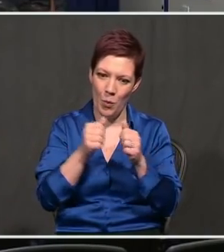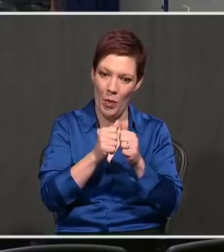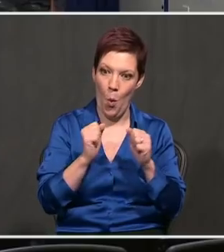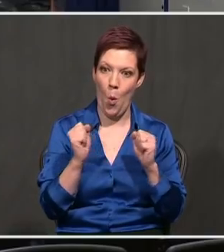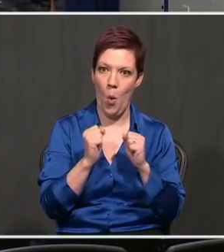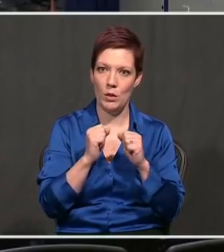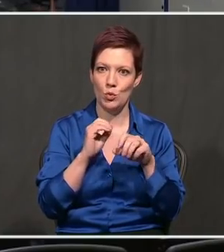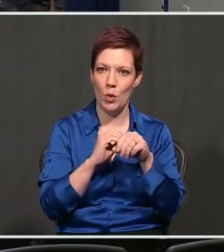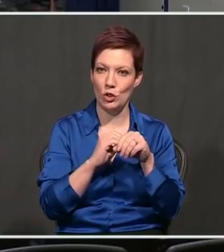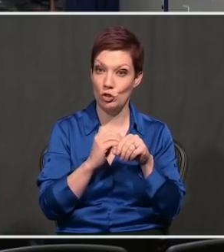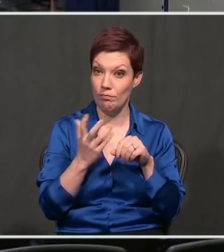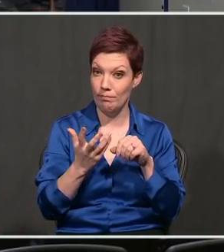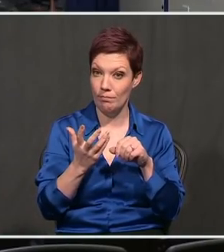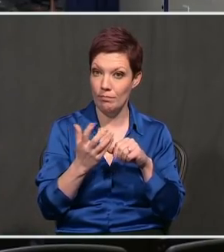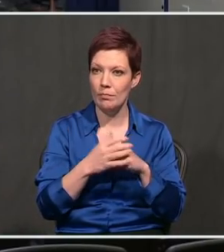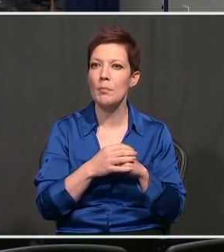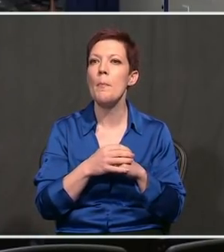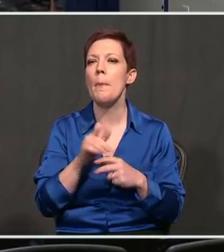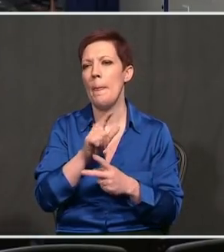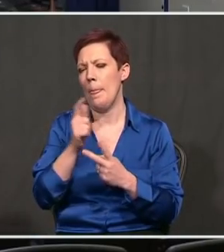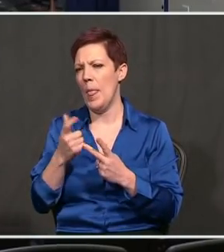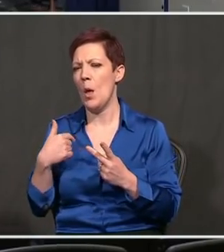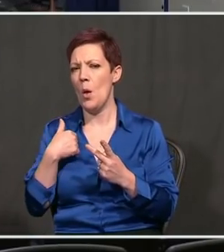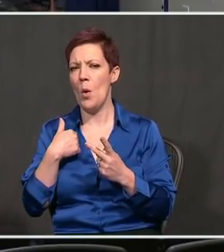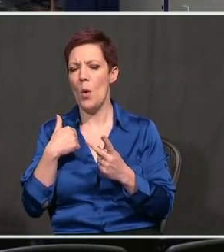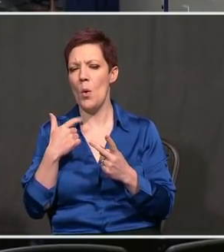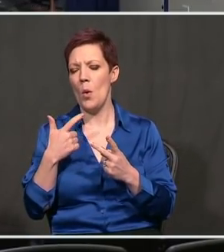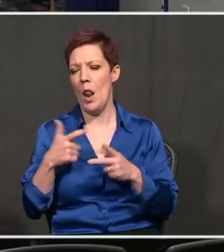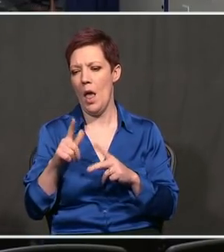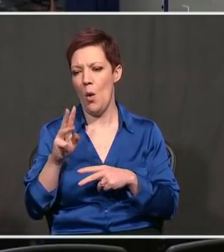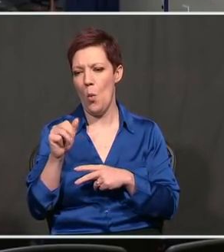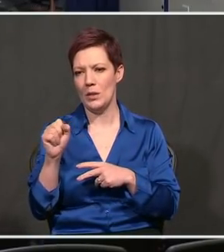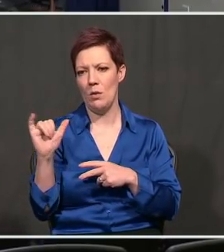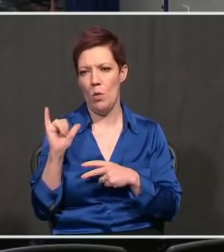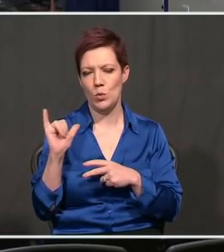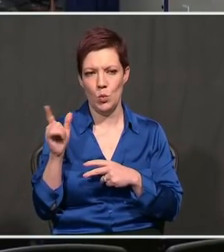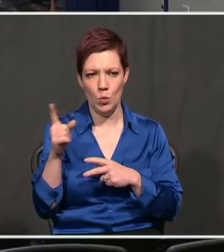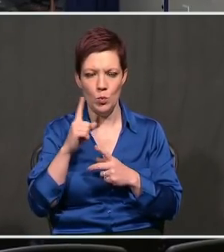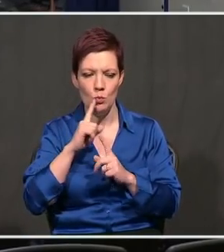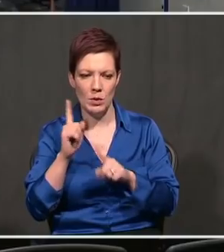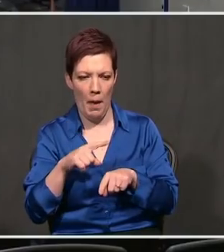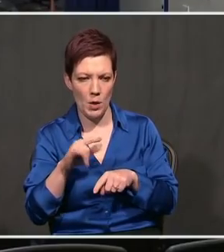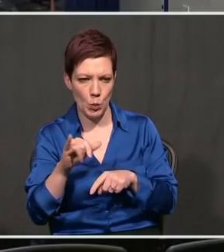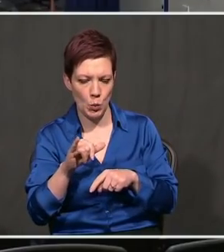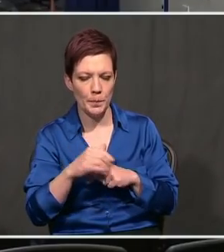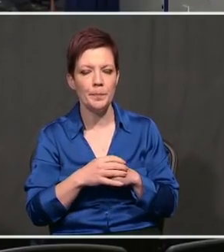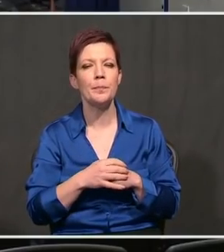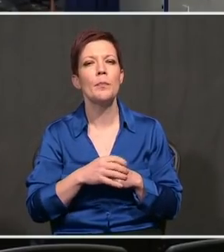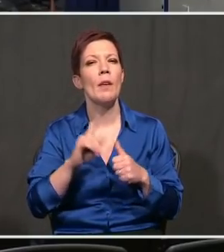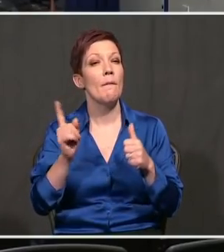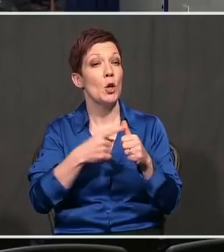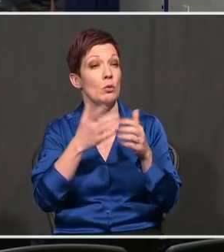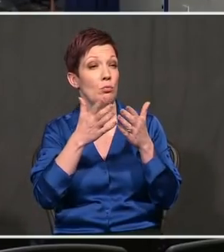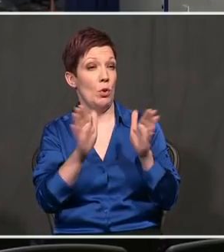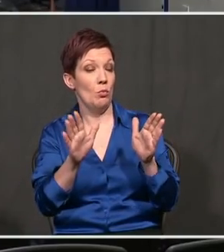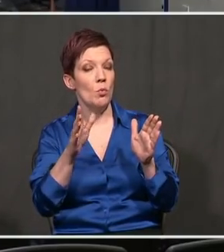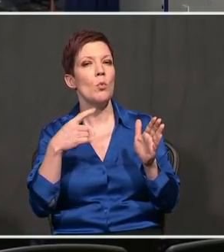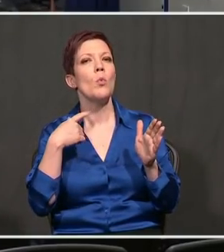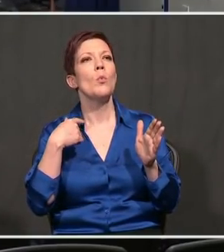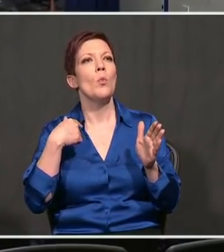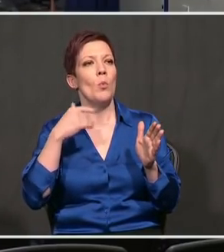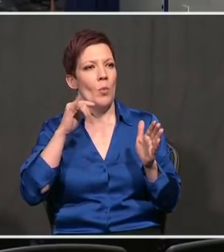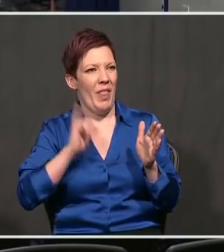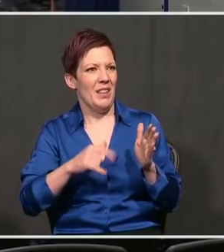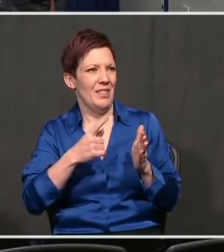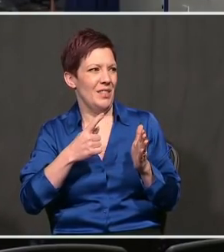I'll tag team it with Wes. I'll start at the macro. First and foremost, this is who we are and what we do.